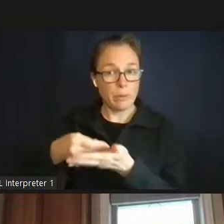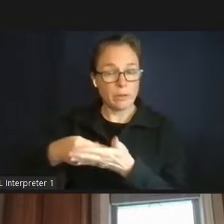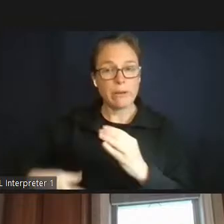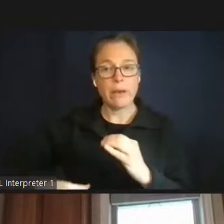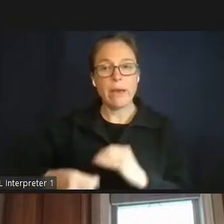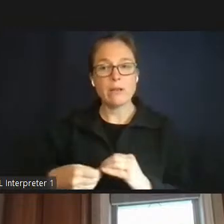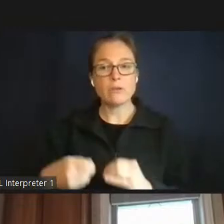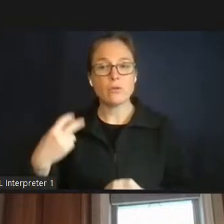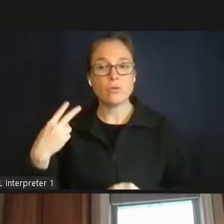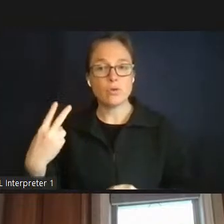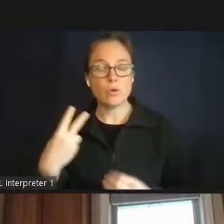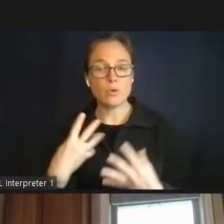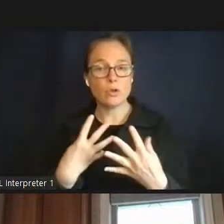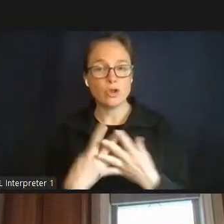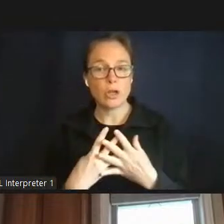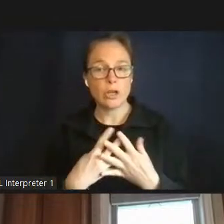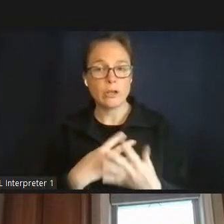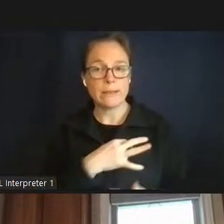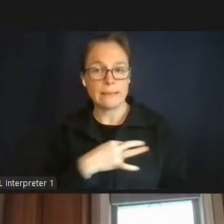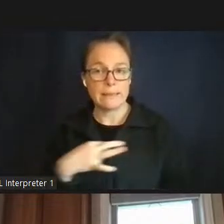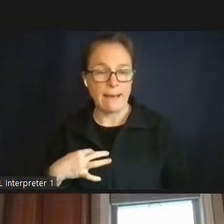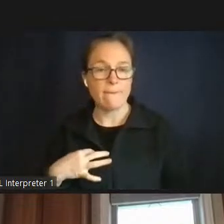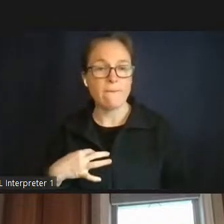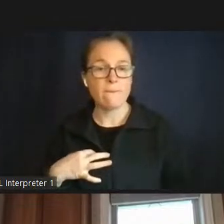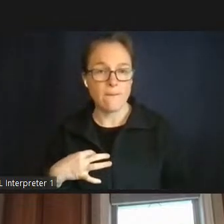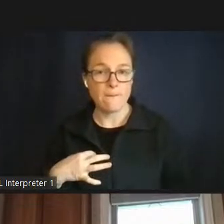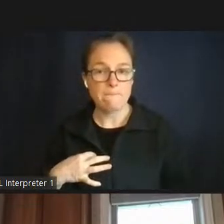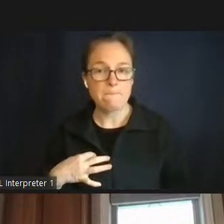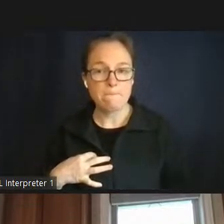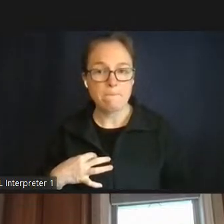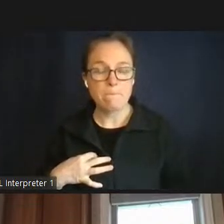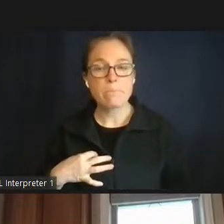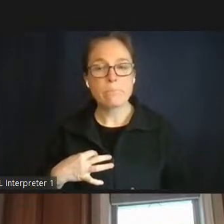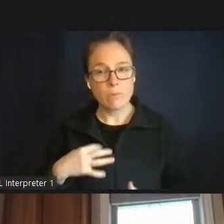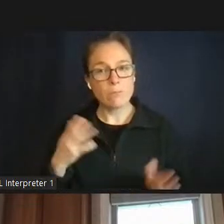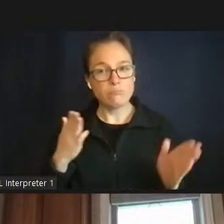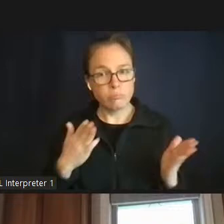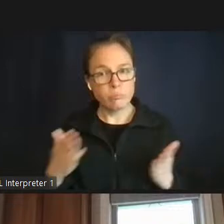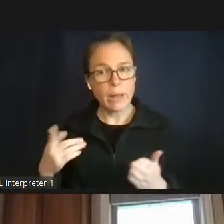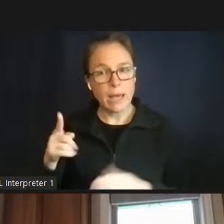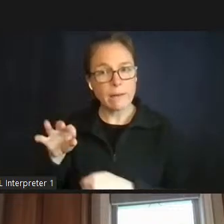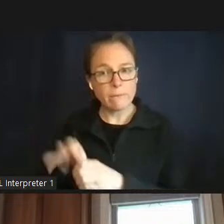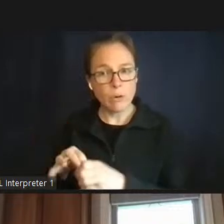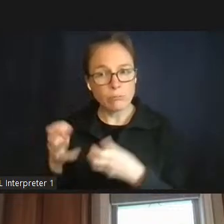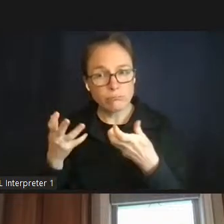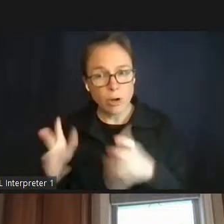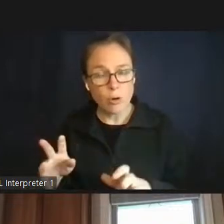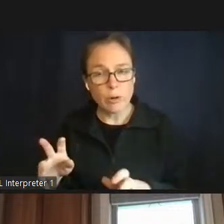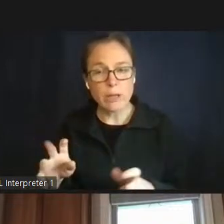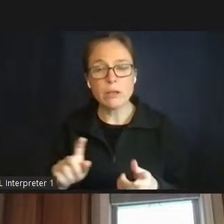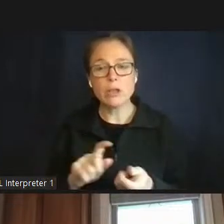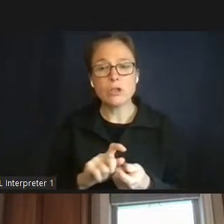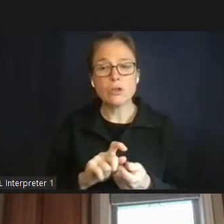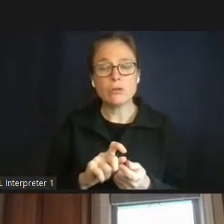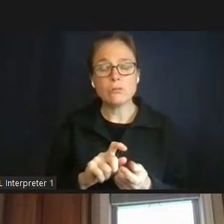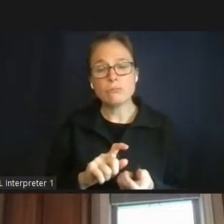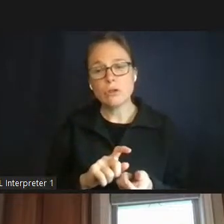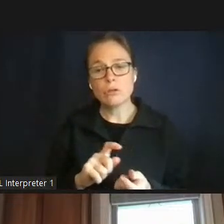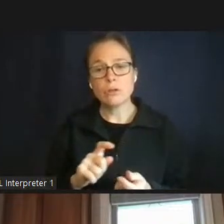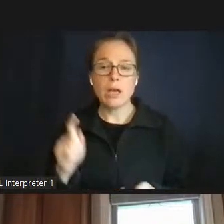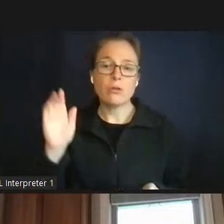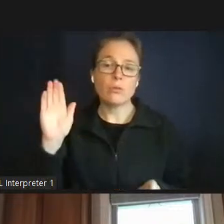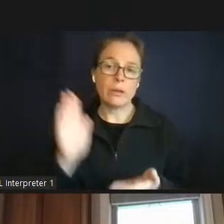deputy positions as planned from the public safety local option levy, and will convert 2 of the reduced patrol deputies to